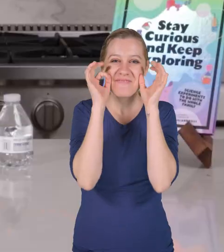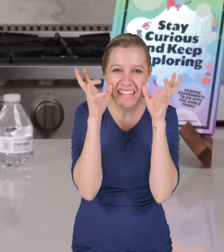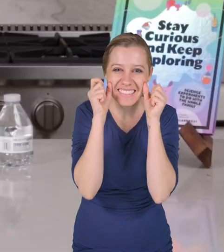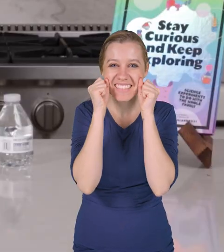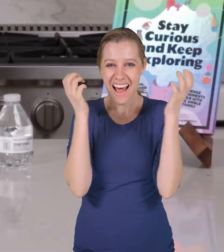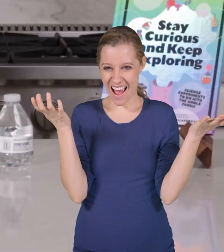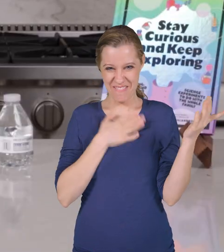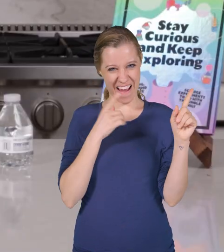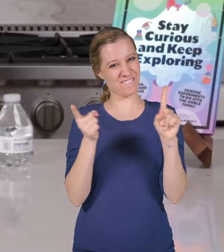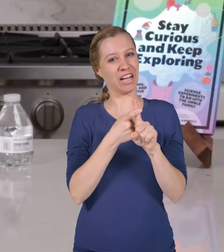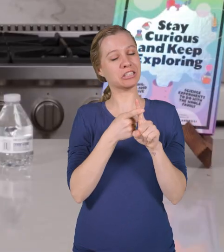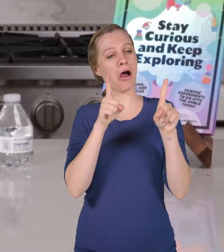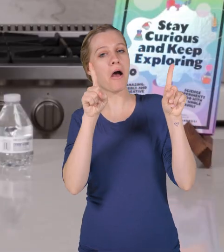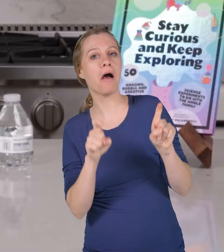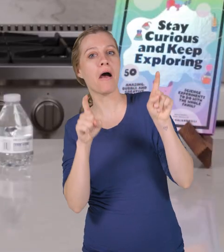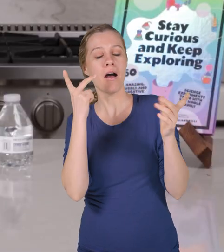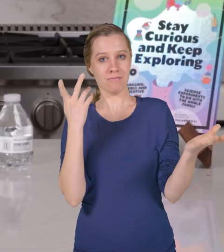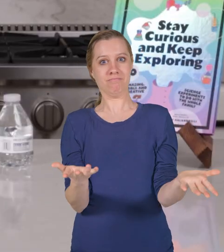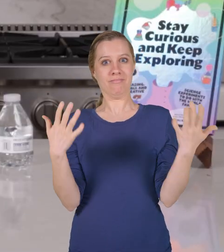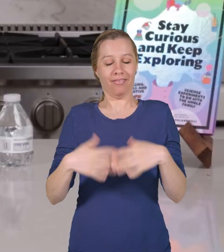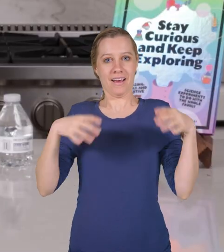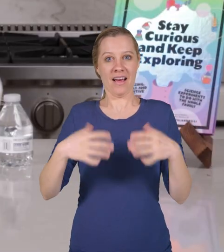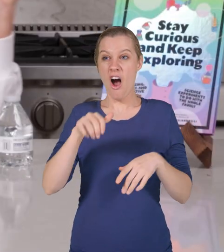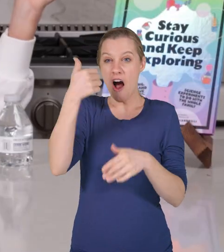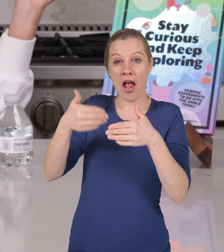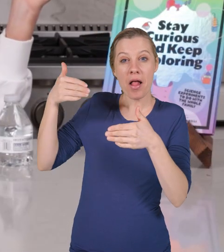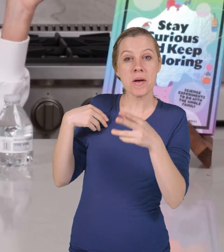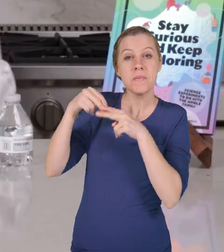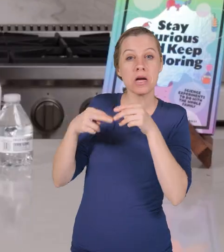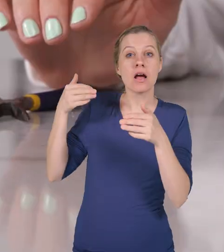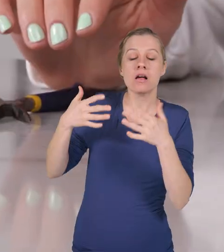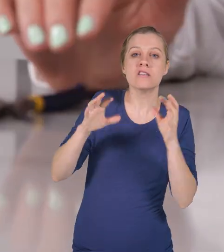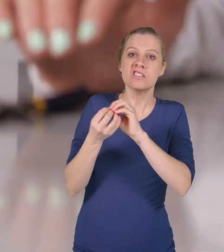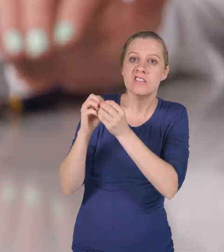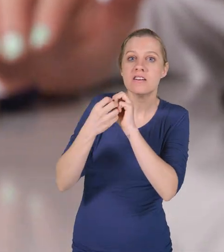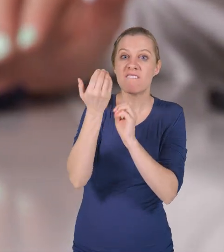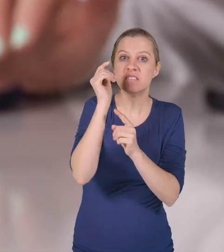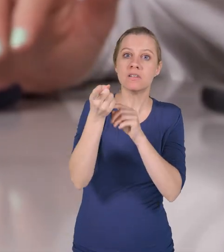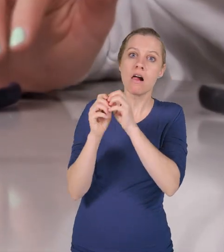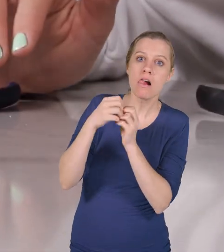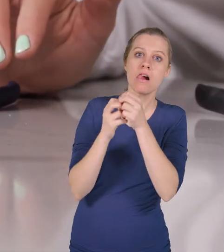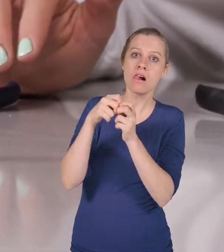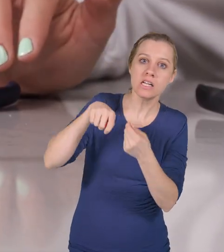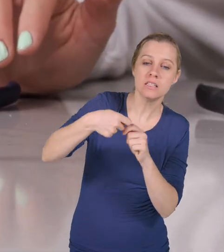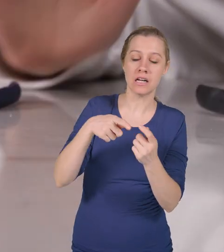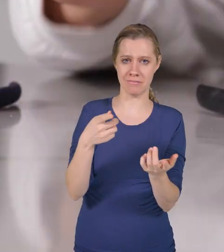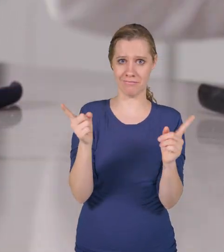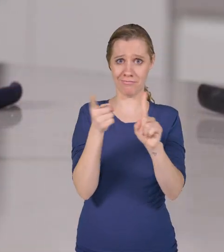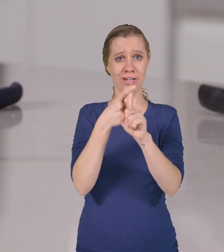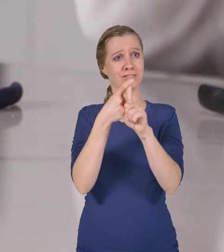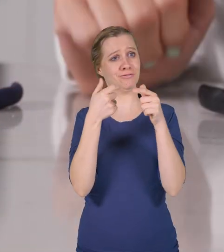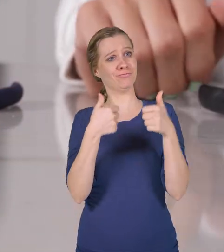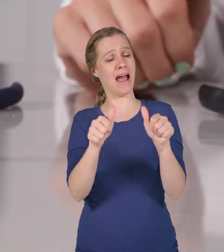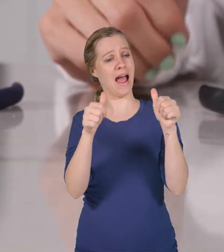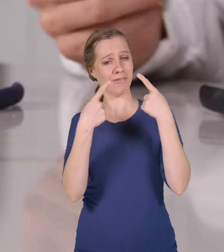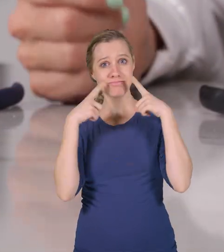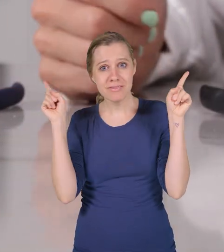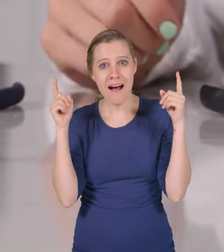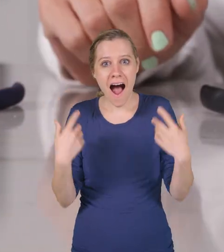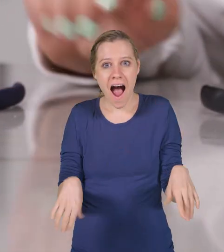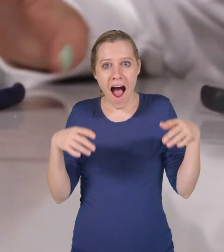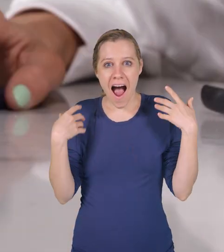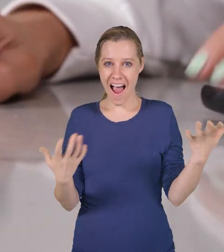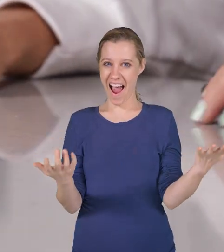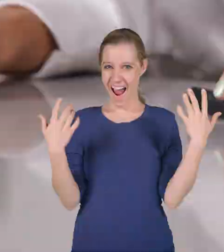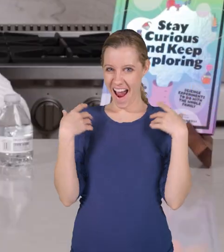That's amazing, that was like my first try. I'm telling you, all the other ones I've built, they took like 15 minutes to make, and this one is working on the first try,